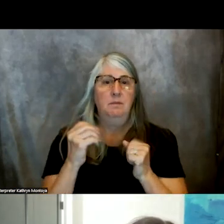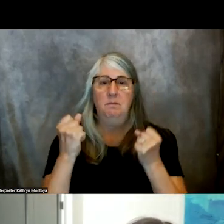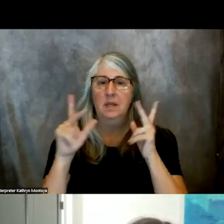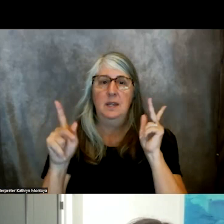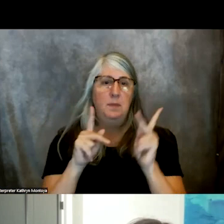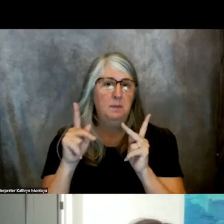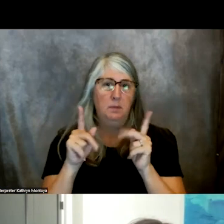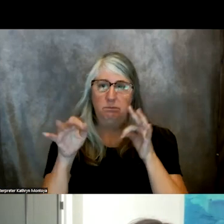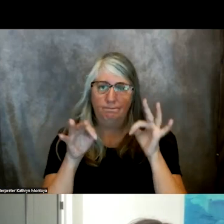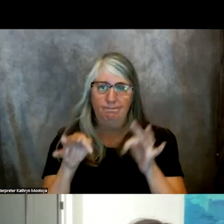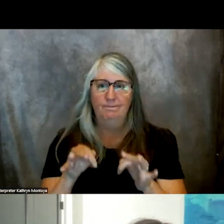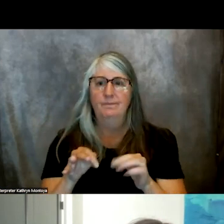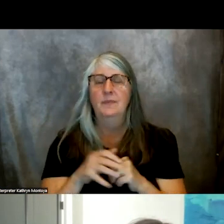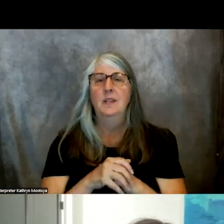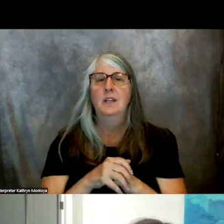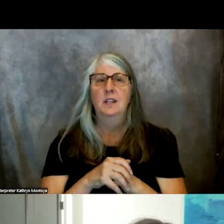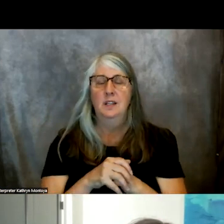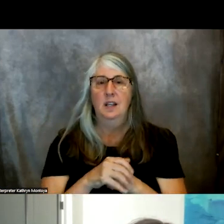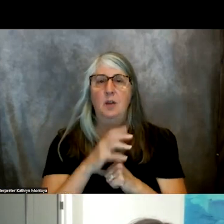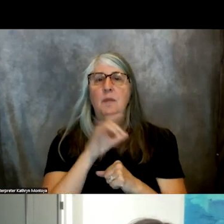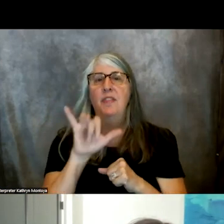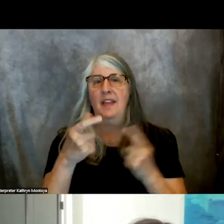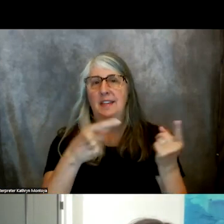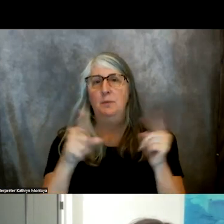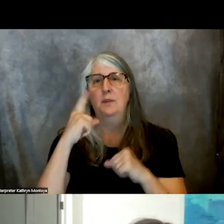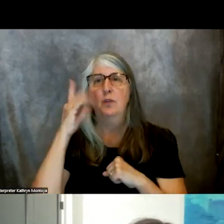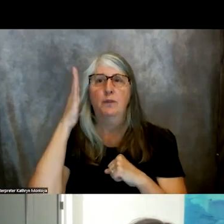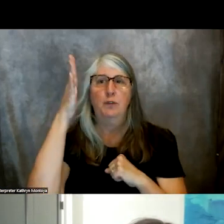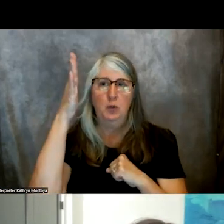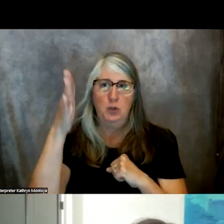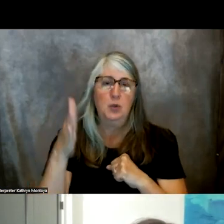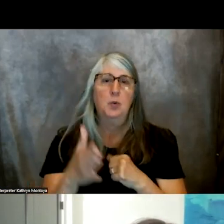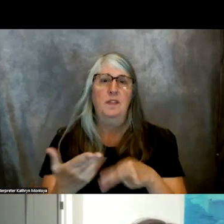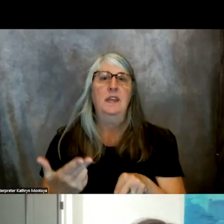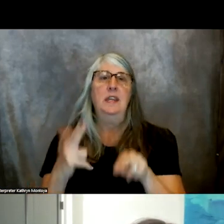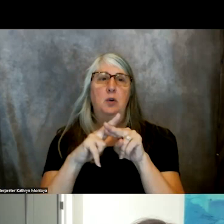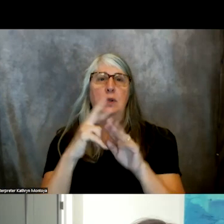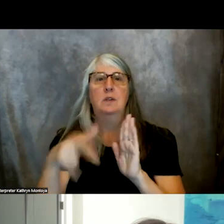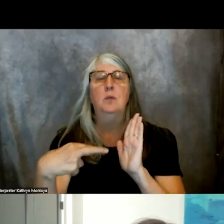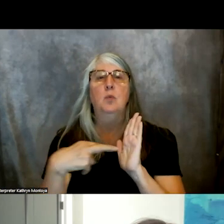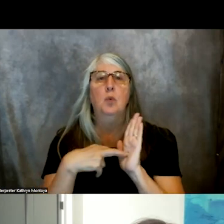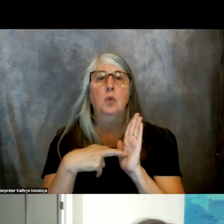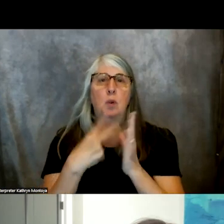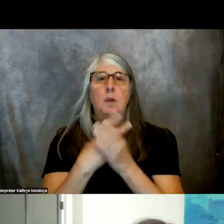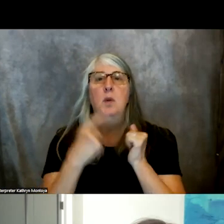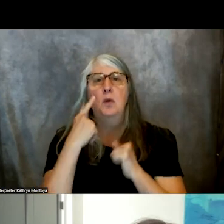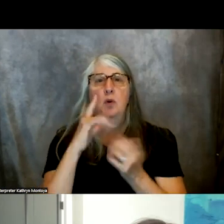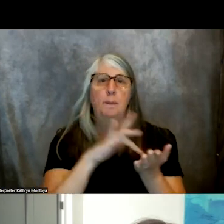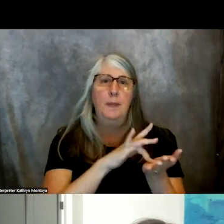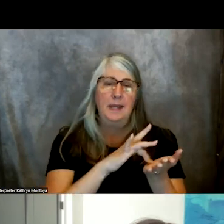but I think we'll see that take place in the future with an increasing role both on